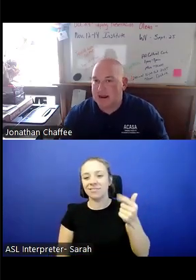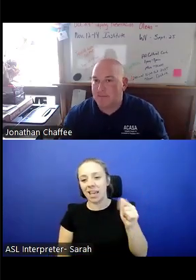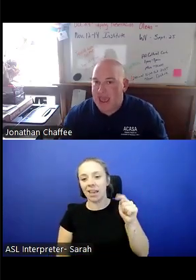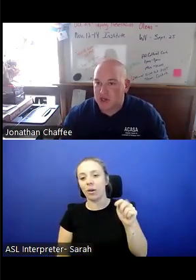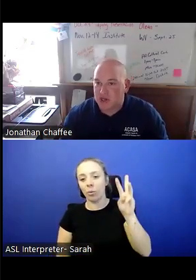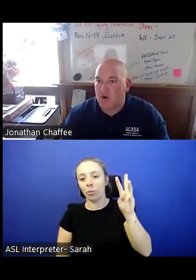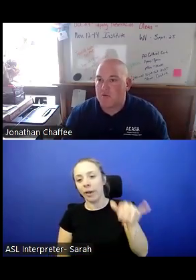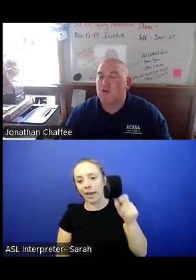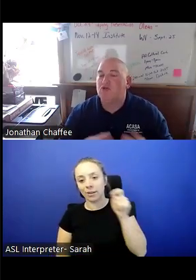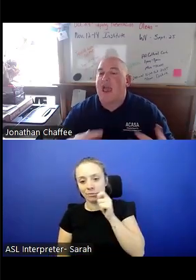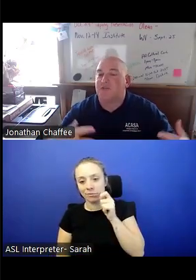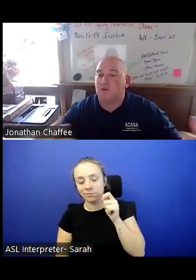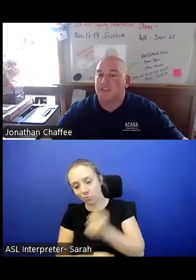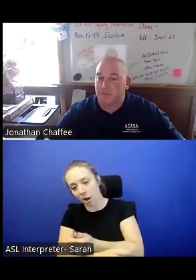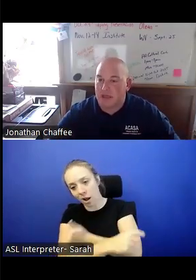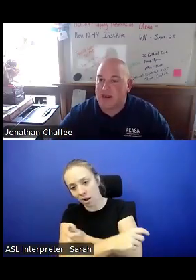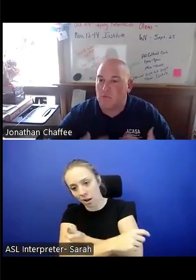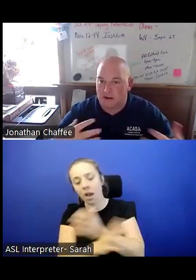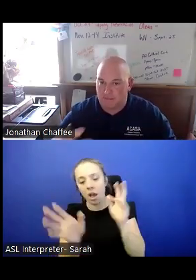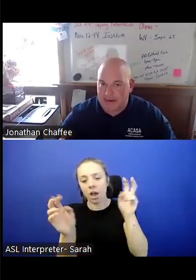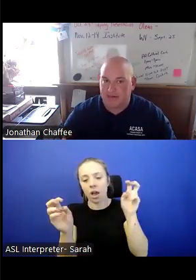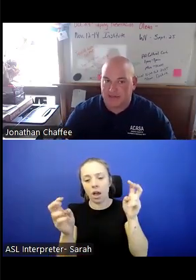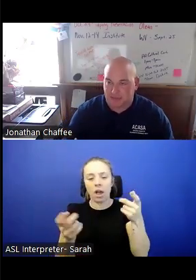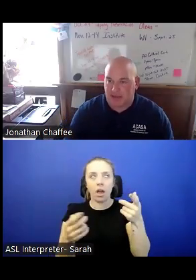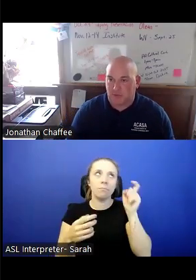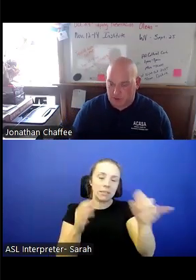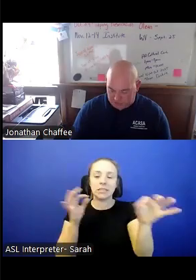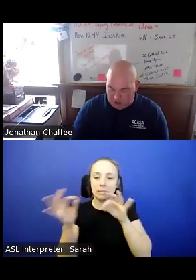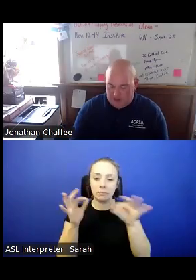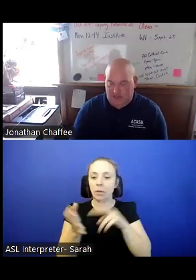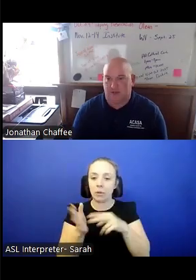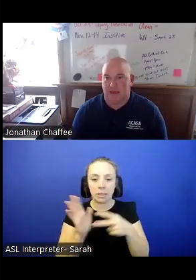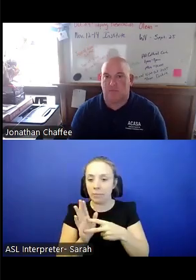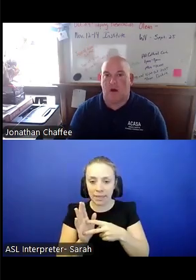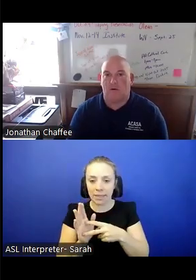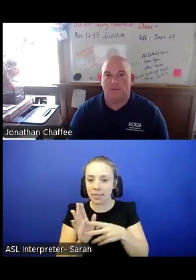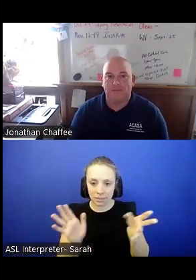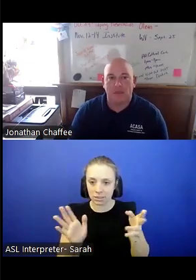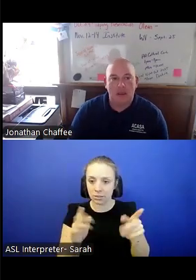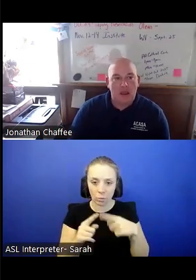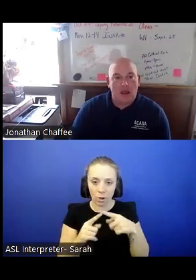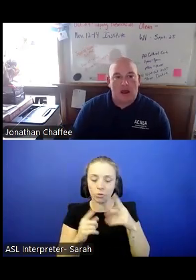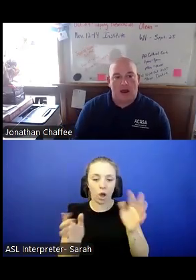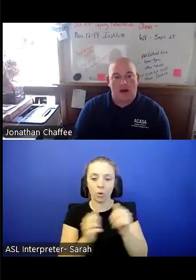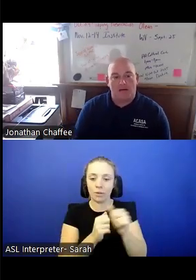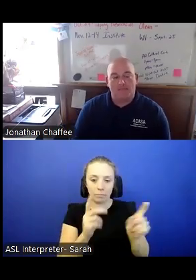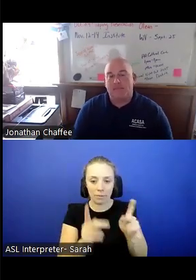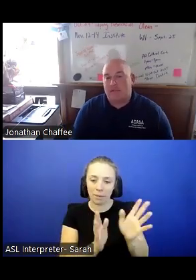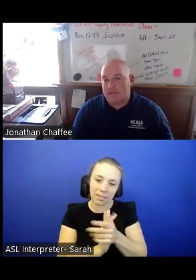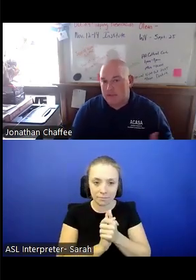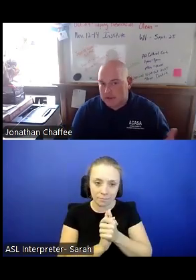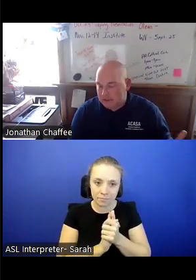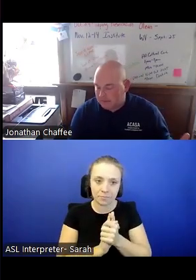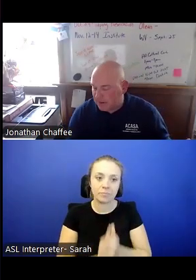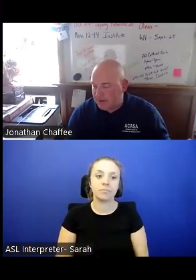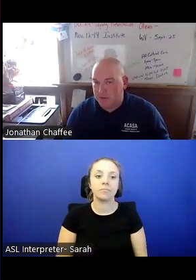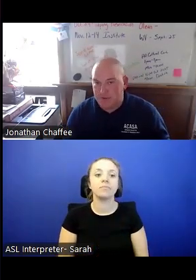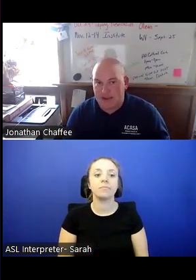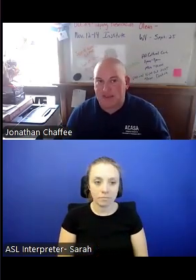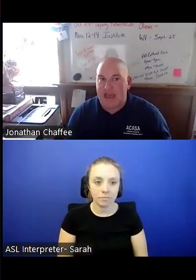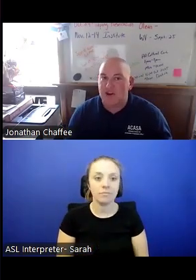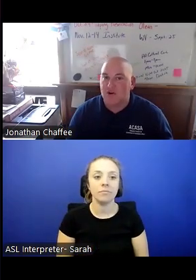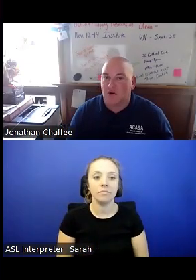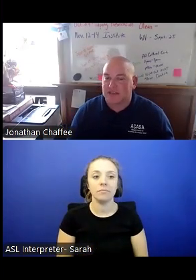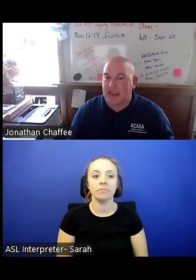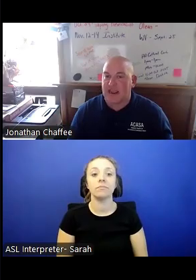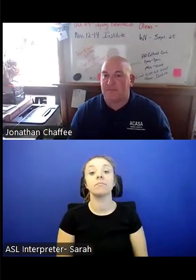not a bad term. You have to explain what it means to people when you're talking to them, though. People think